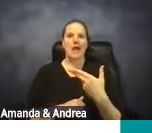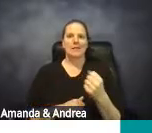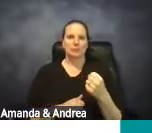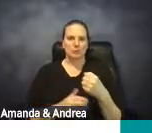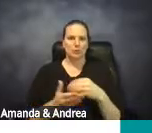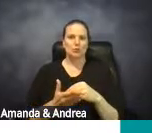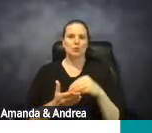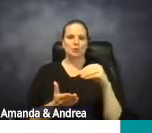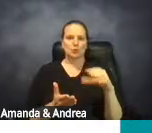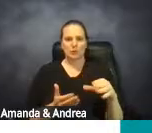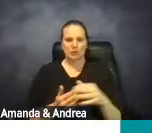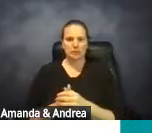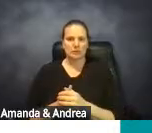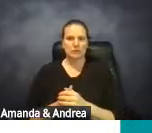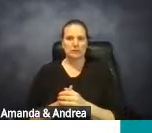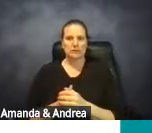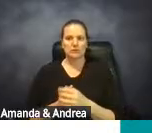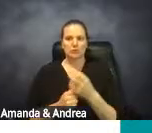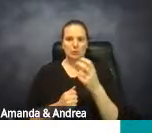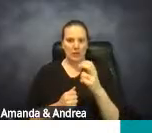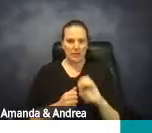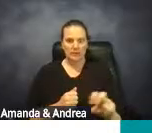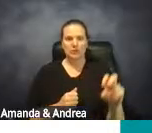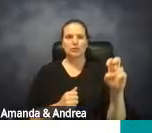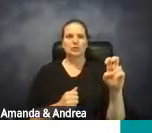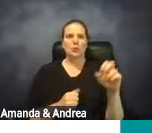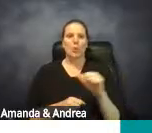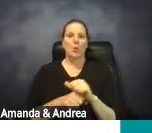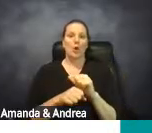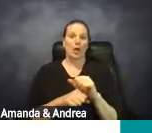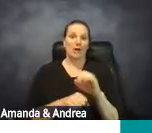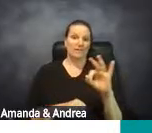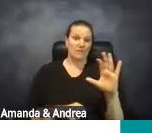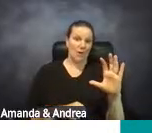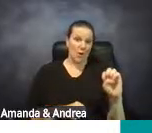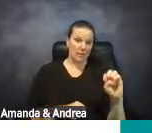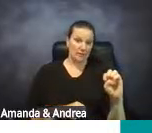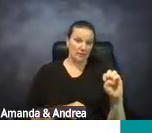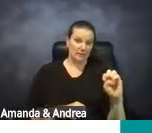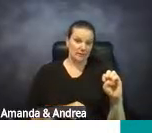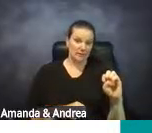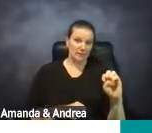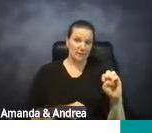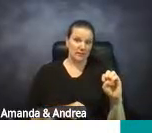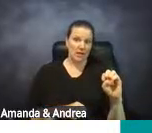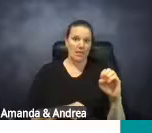students that are transitioning into the workforce. In this